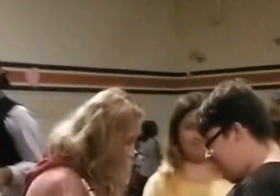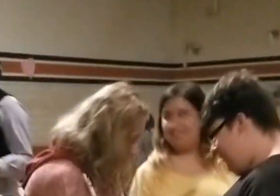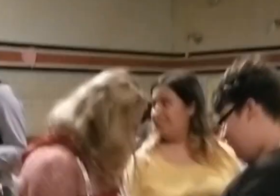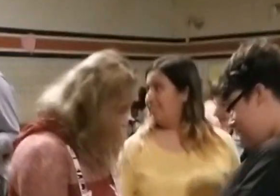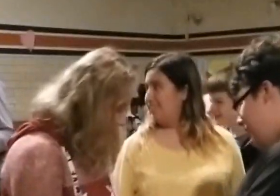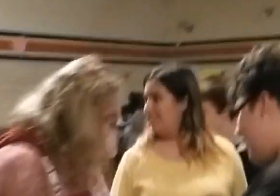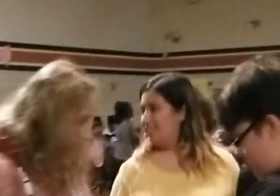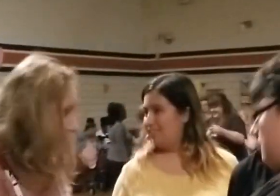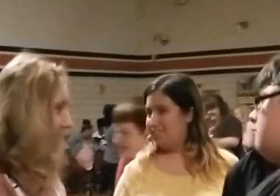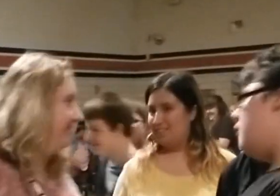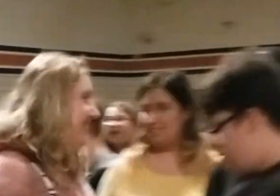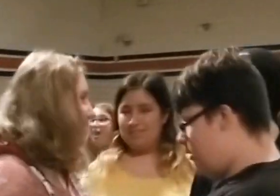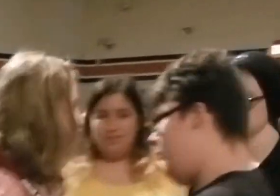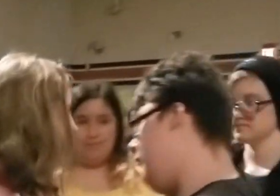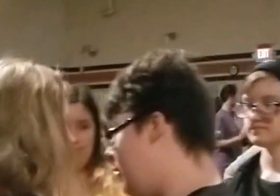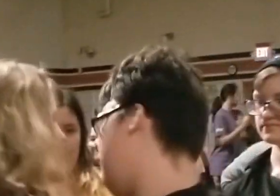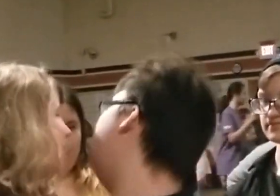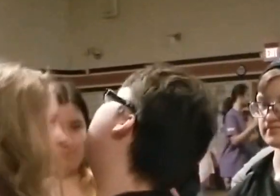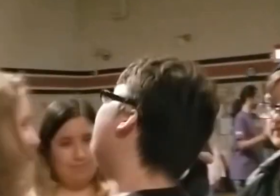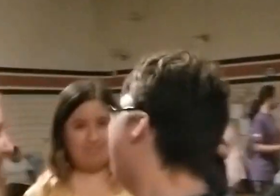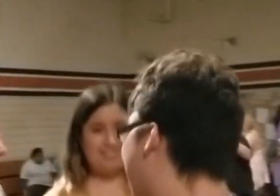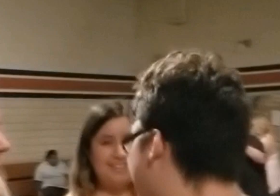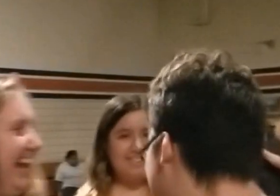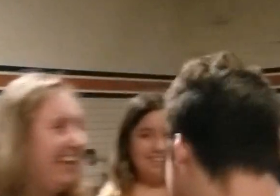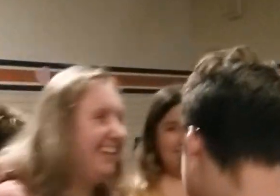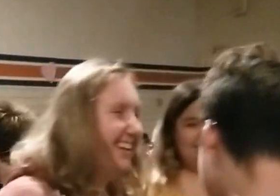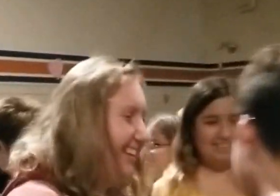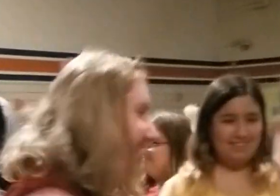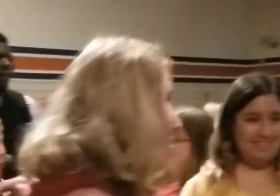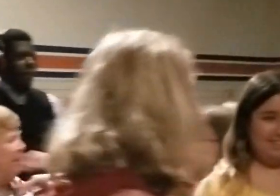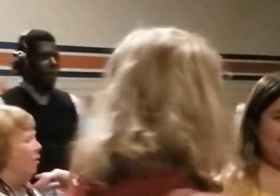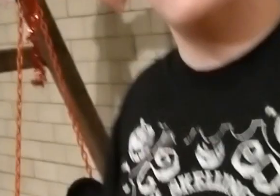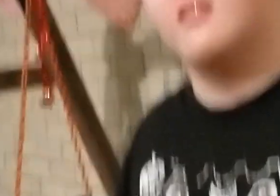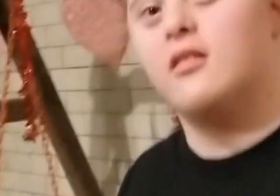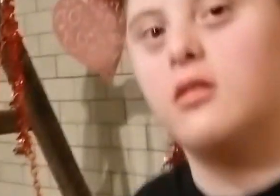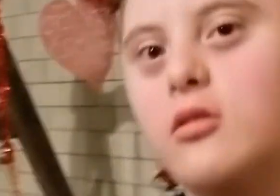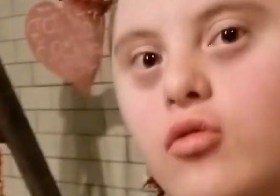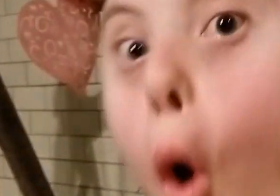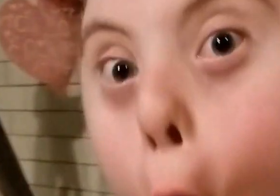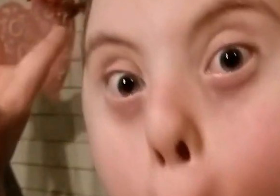Come on.